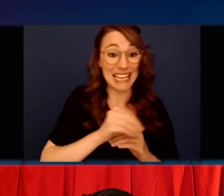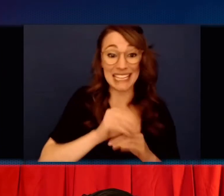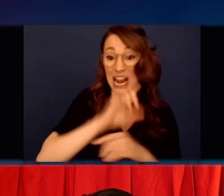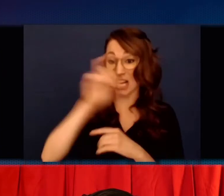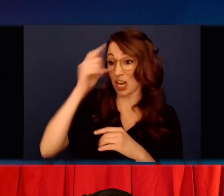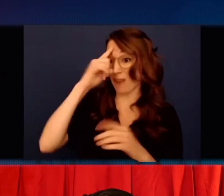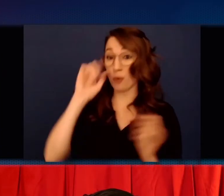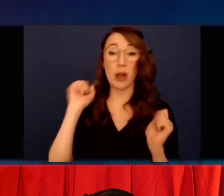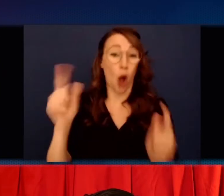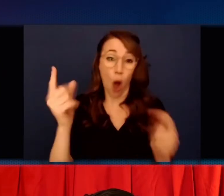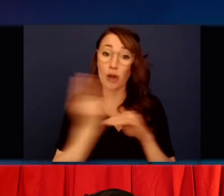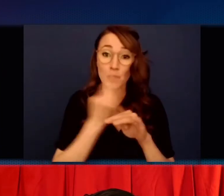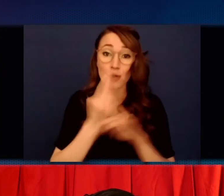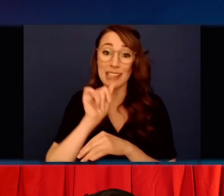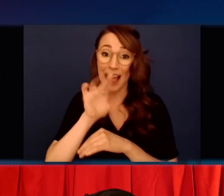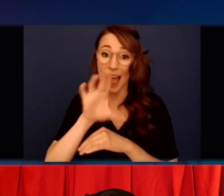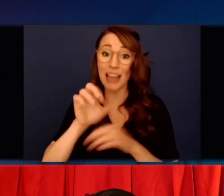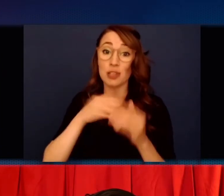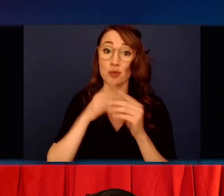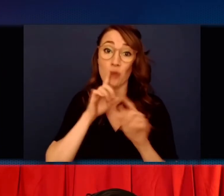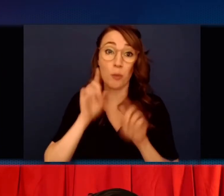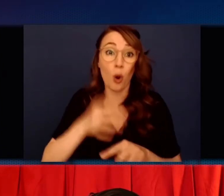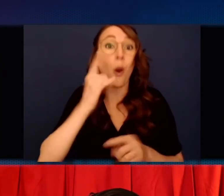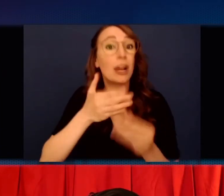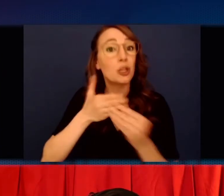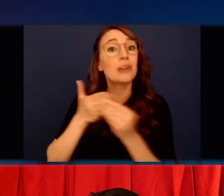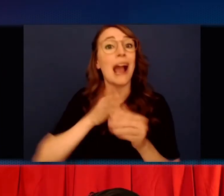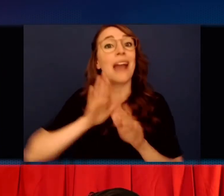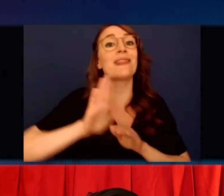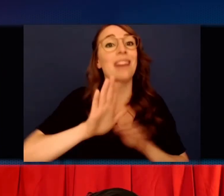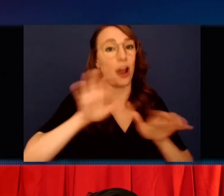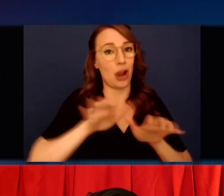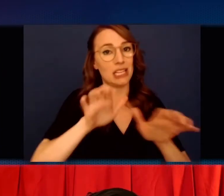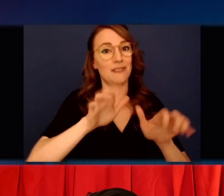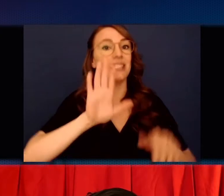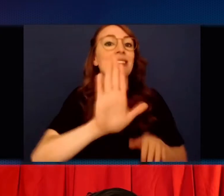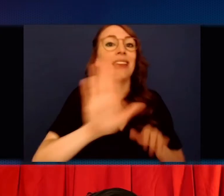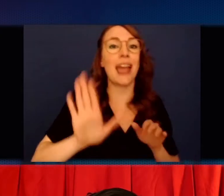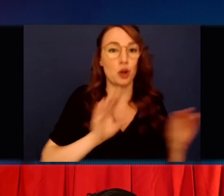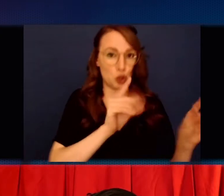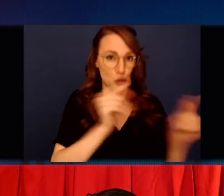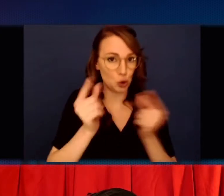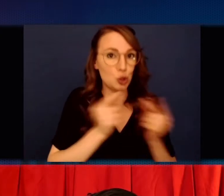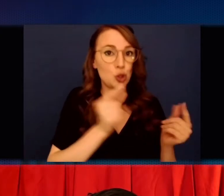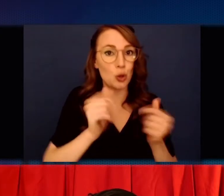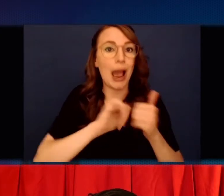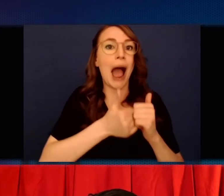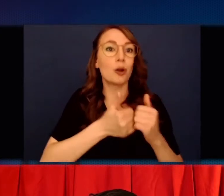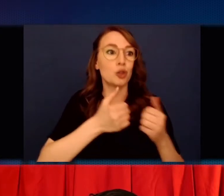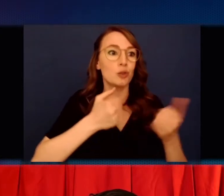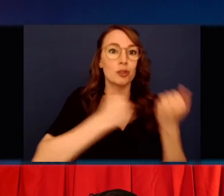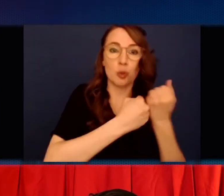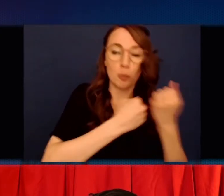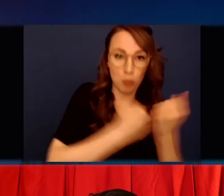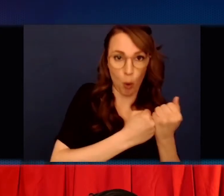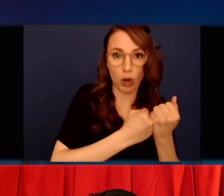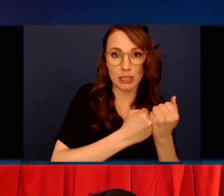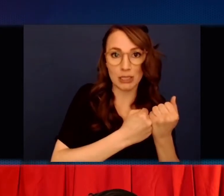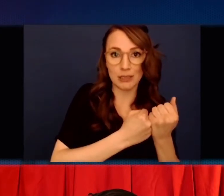ALICE report a lot to guide their activities and the concentrations of their efforts. And we are now